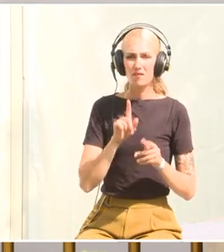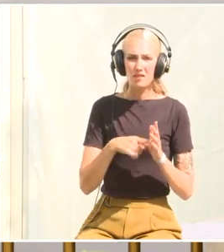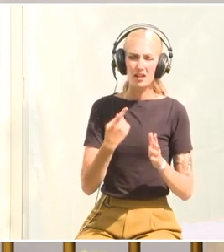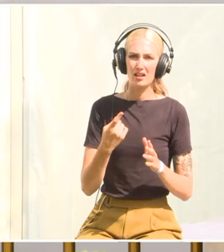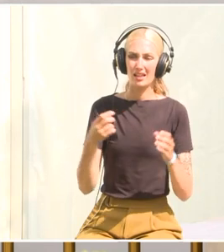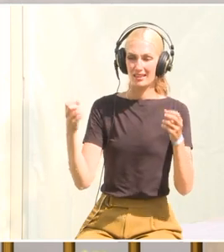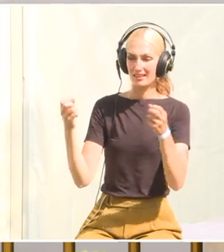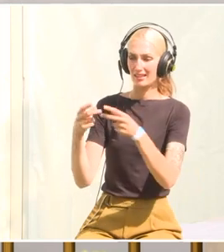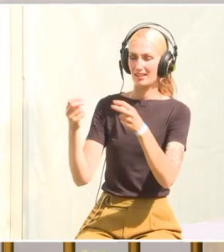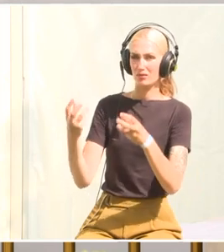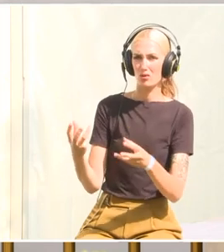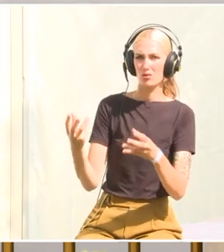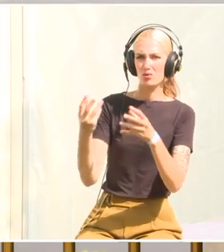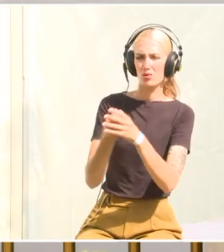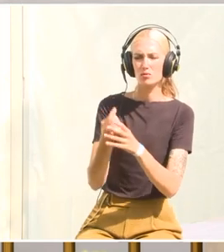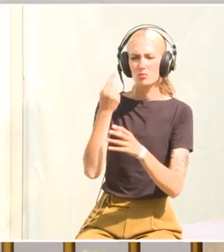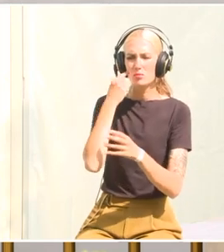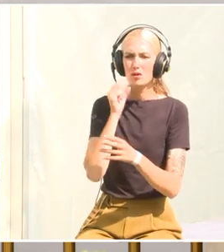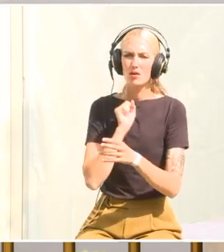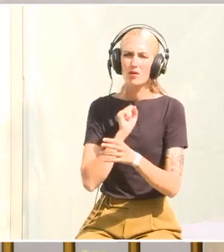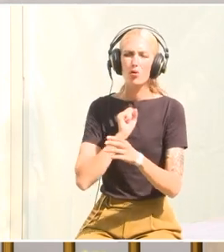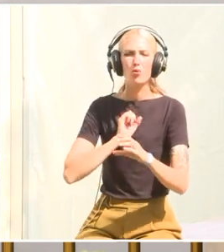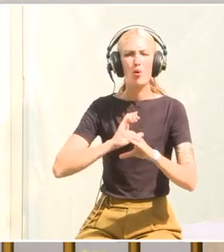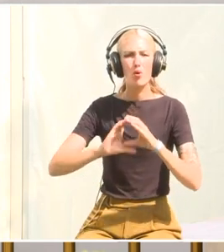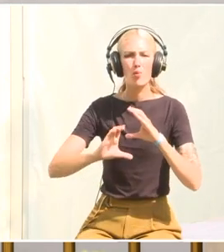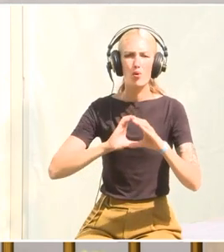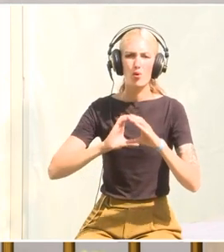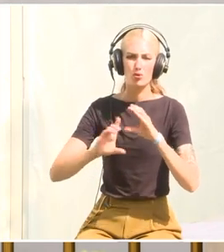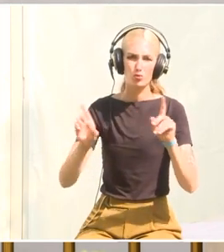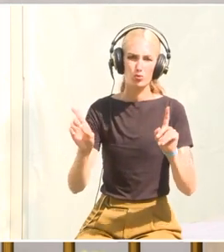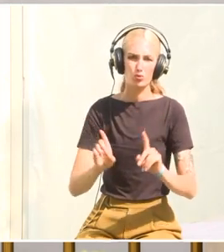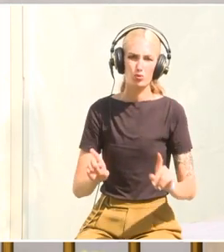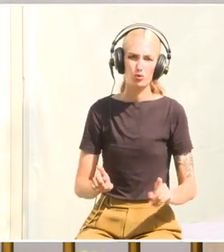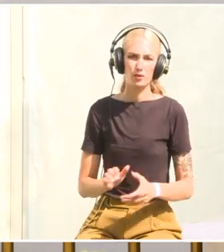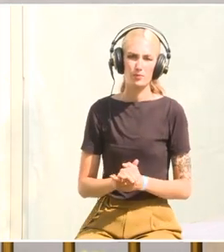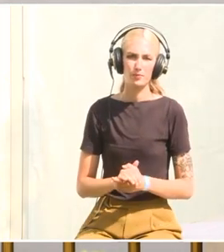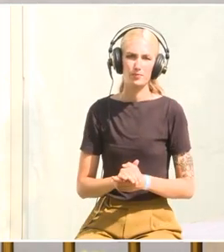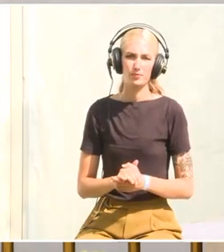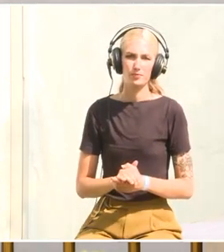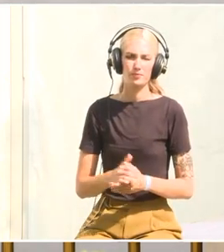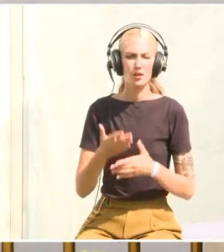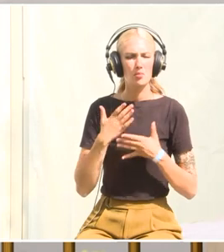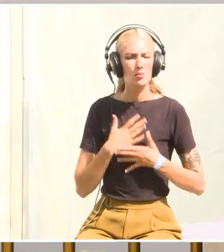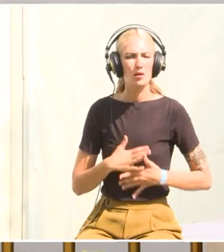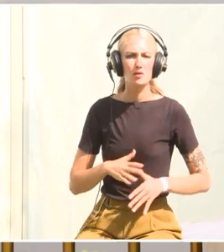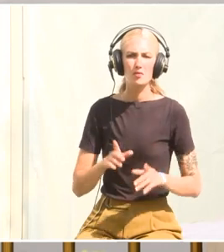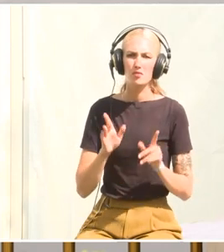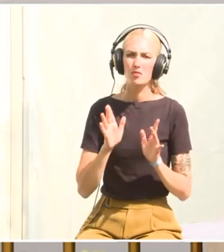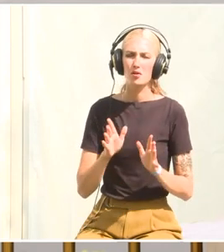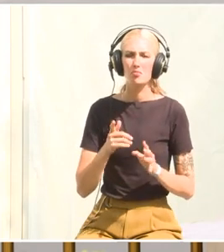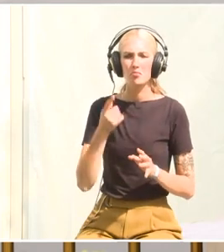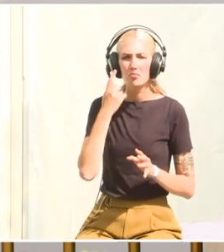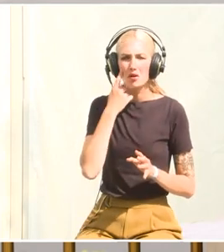the digitalization, this communication. And I very like this talk about those that we have to always